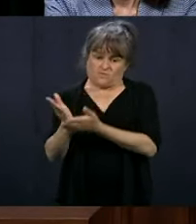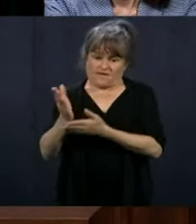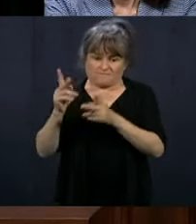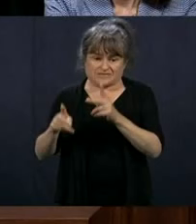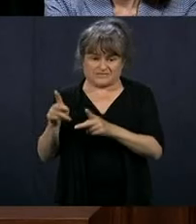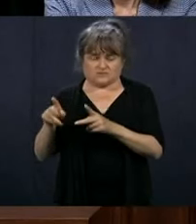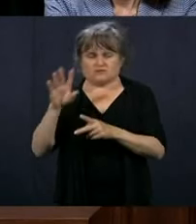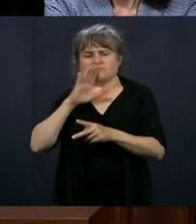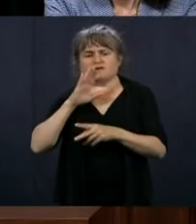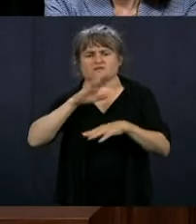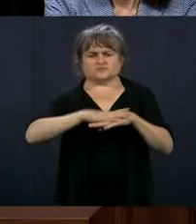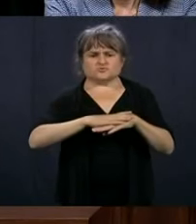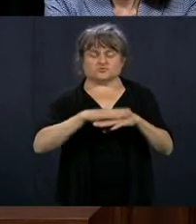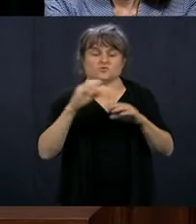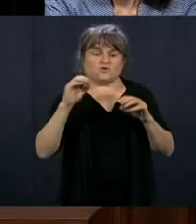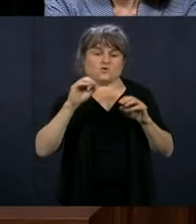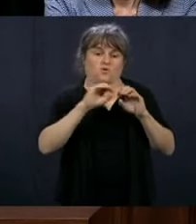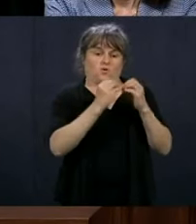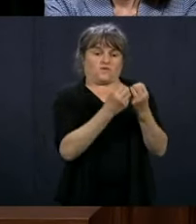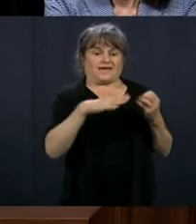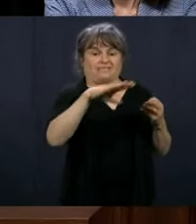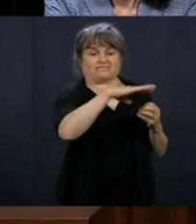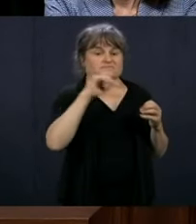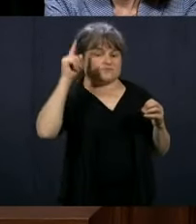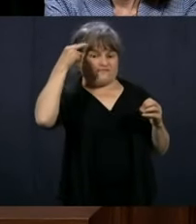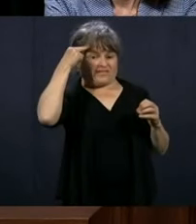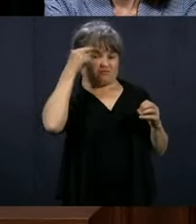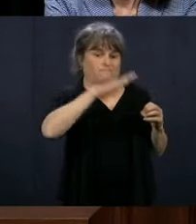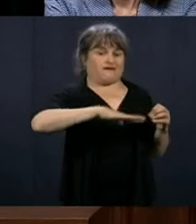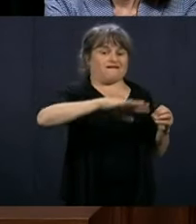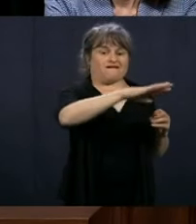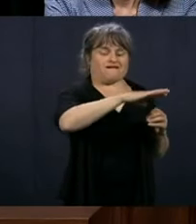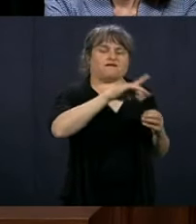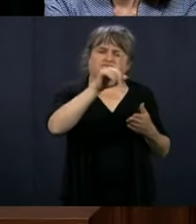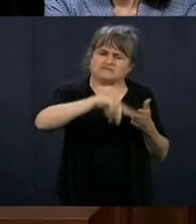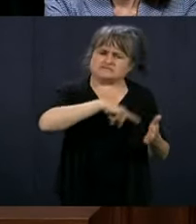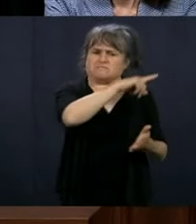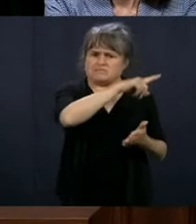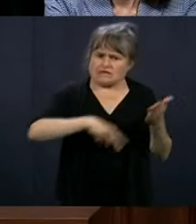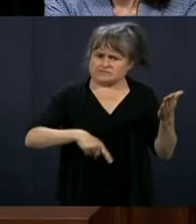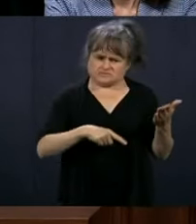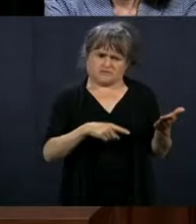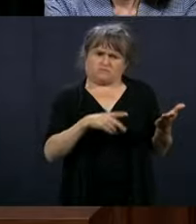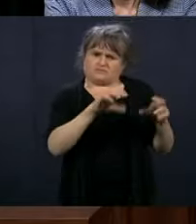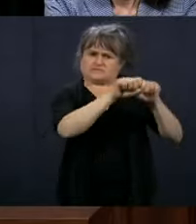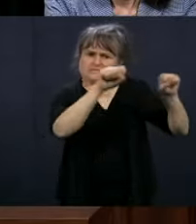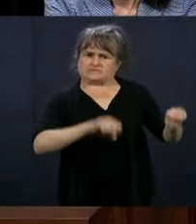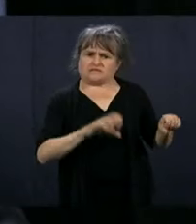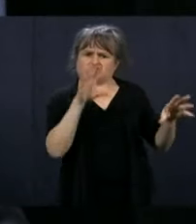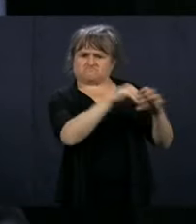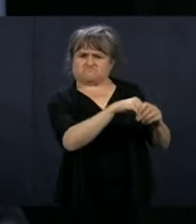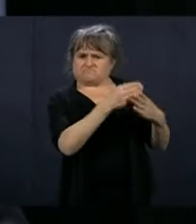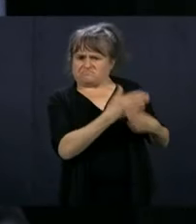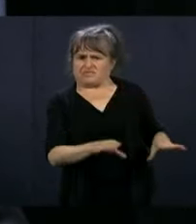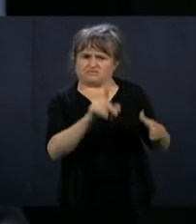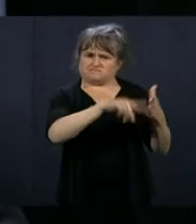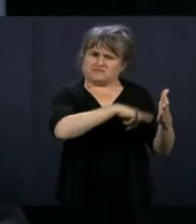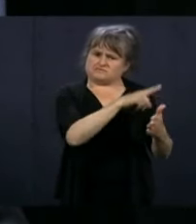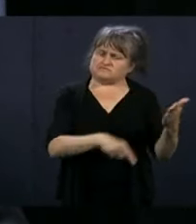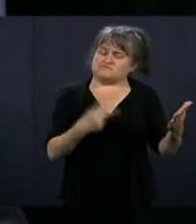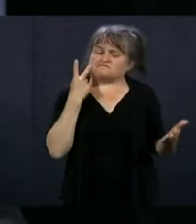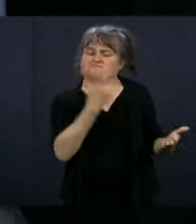systemic discrimination in the public organization, we can ask ourselves the questions. How many reports are we going to need? It's been 20 years